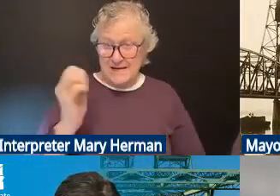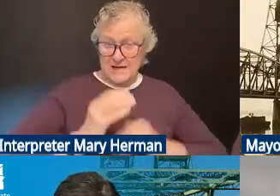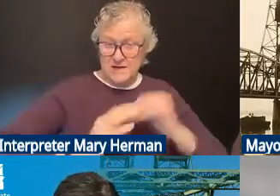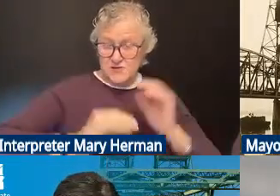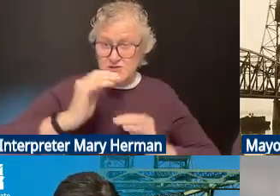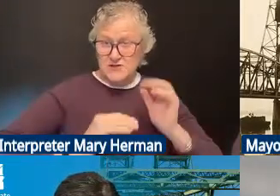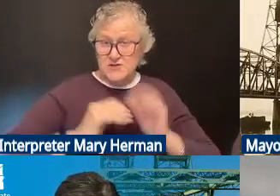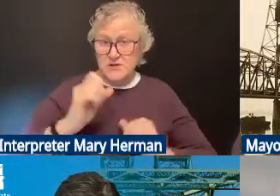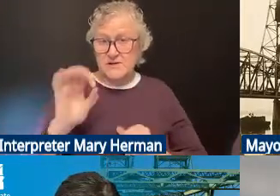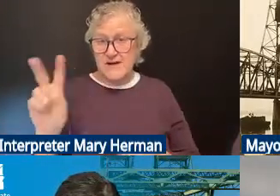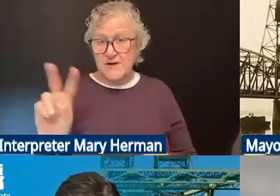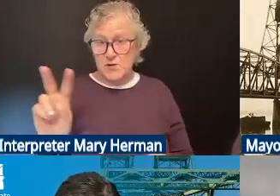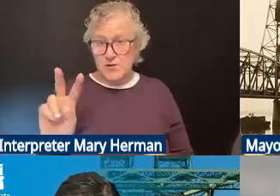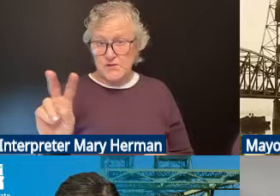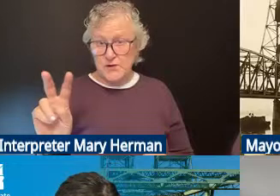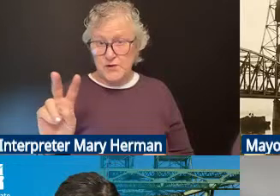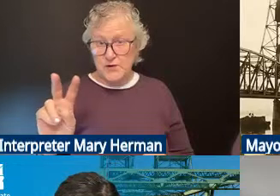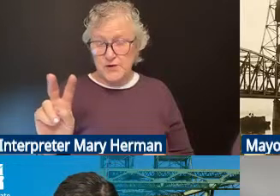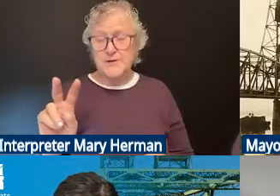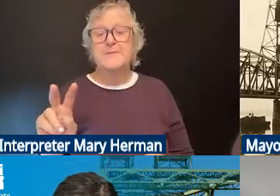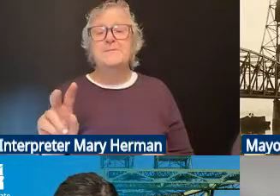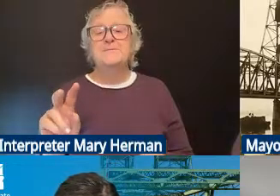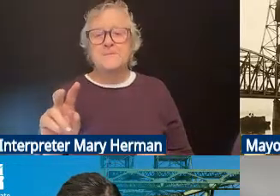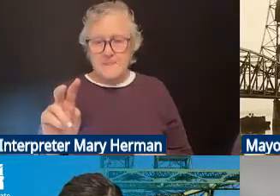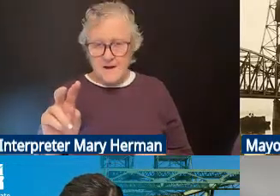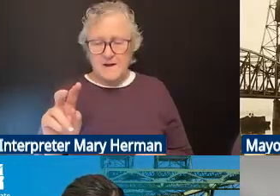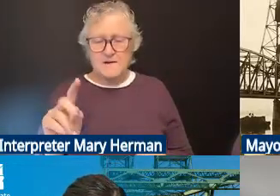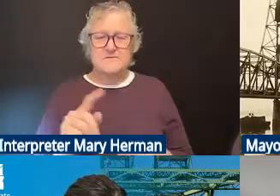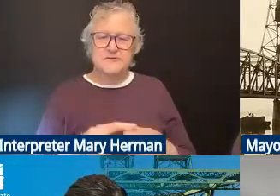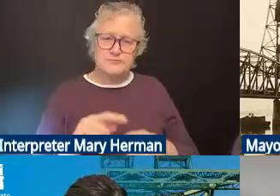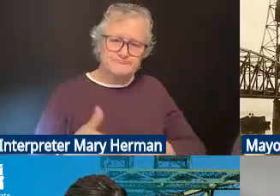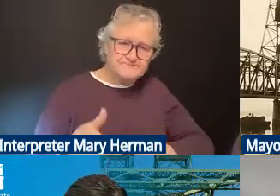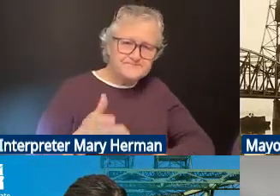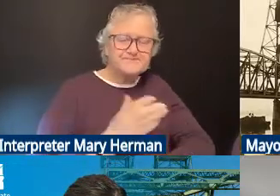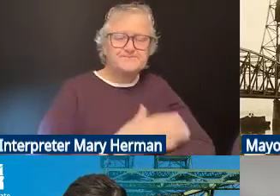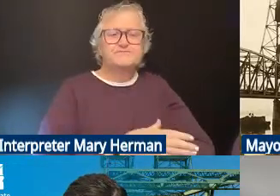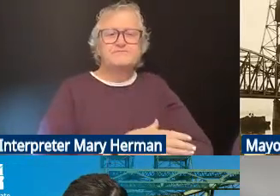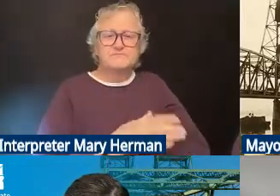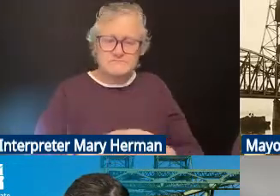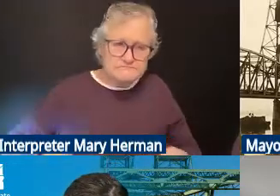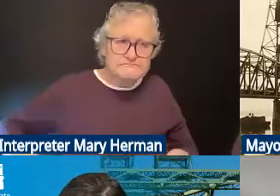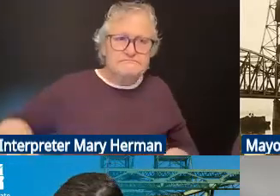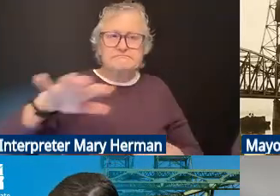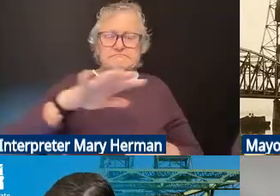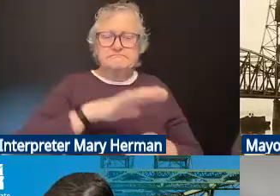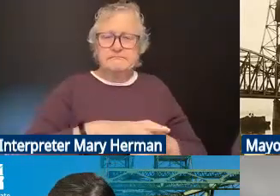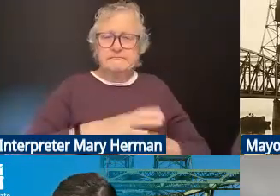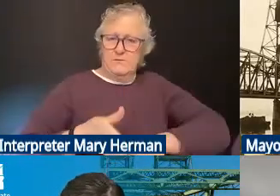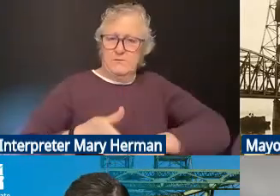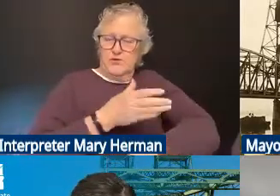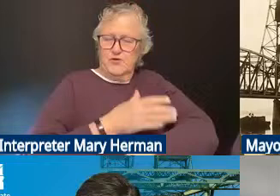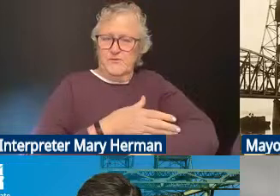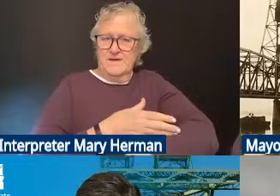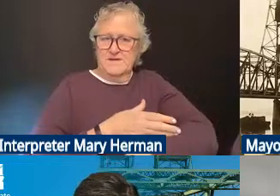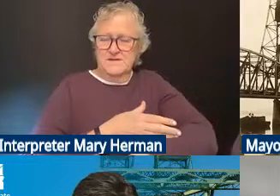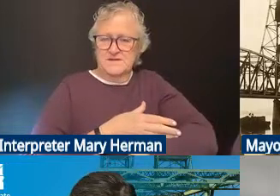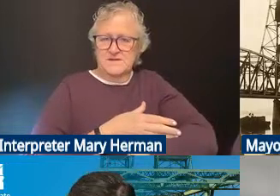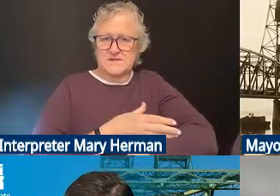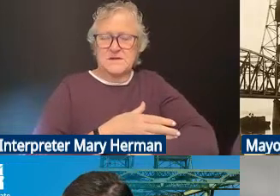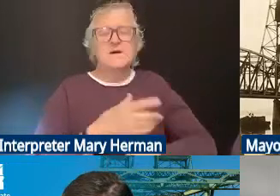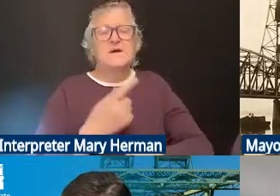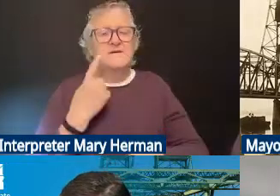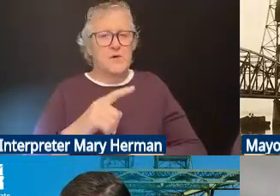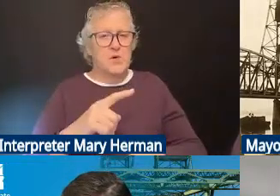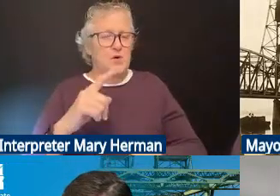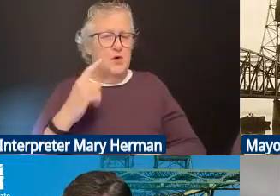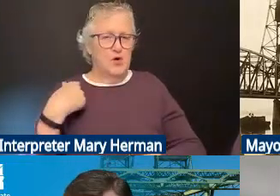bulkhead wall and deep soil mixing, ground improvements, a place to protect the dock during a seismic event. They're going to be installing 241